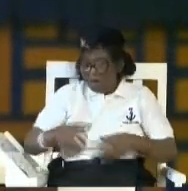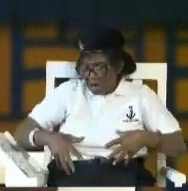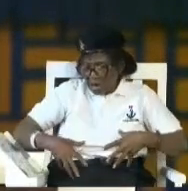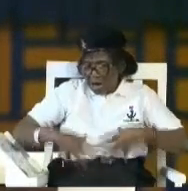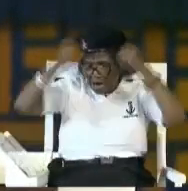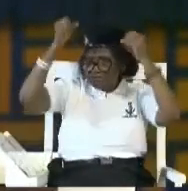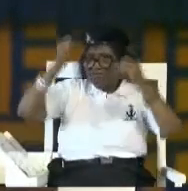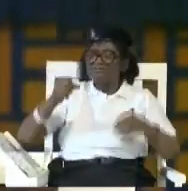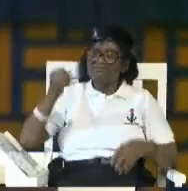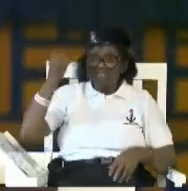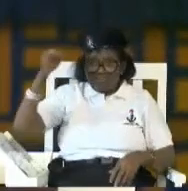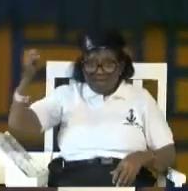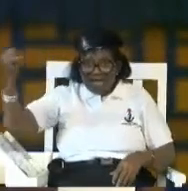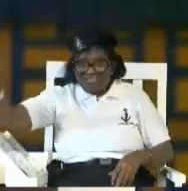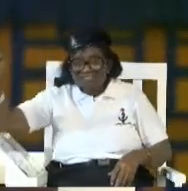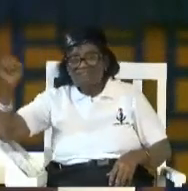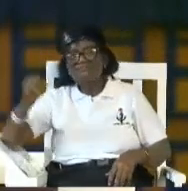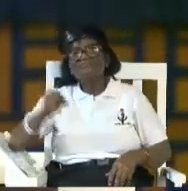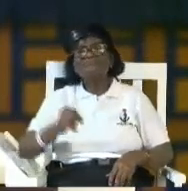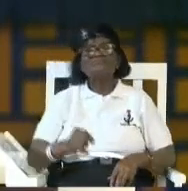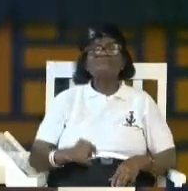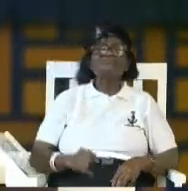Imagine.